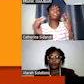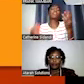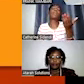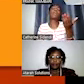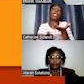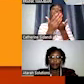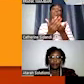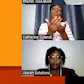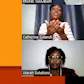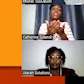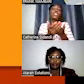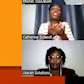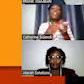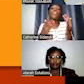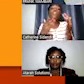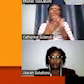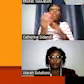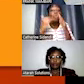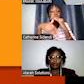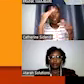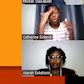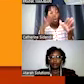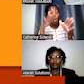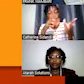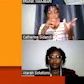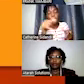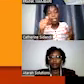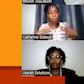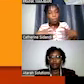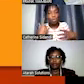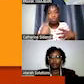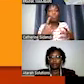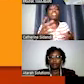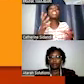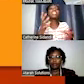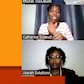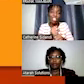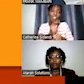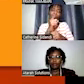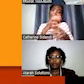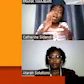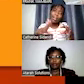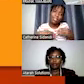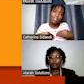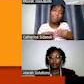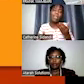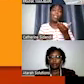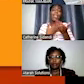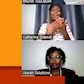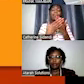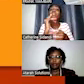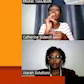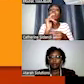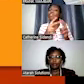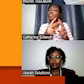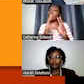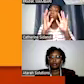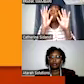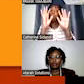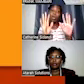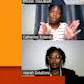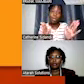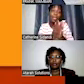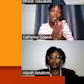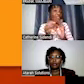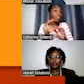will be with professionals or other people you can trust. Accept help. This is very important. And in case you do